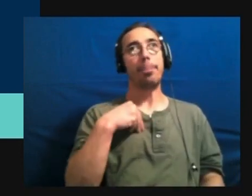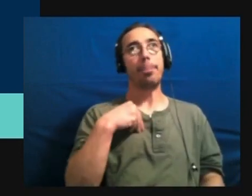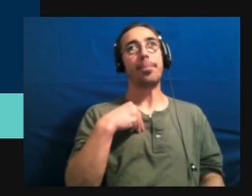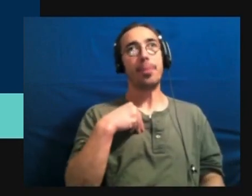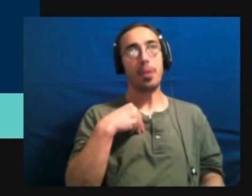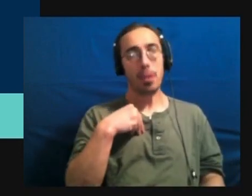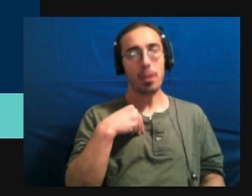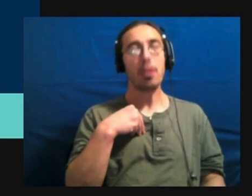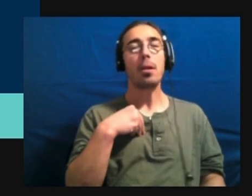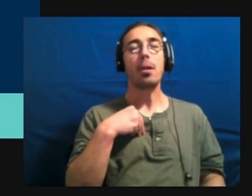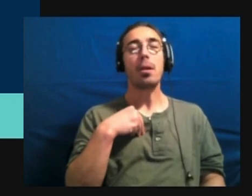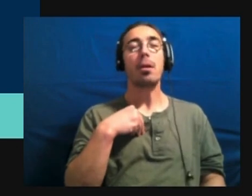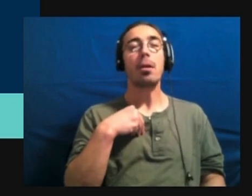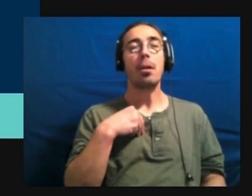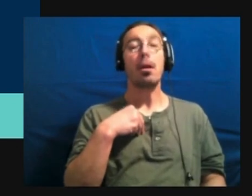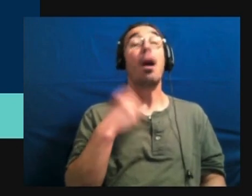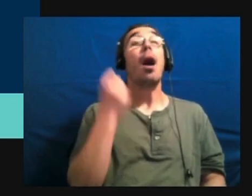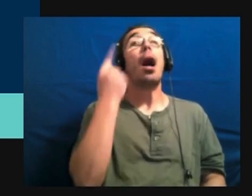this idea that